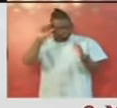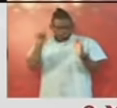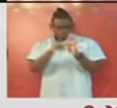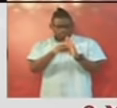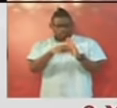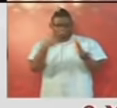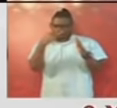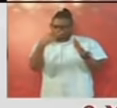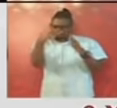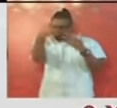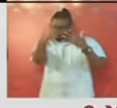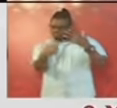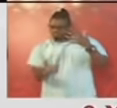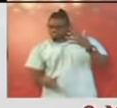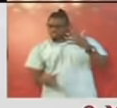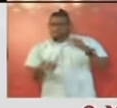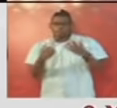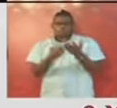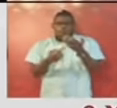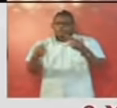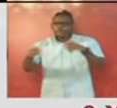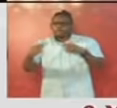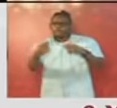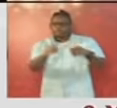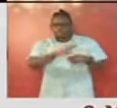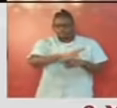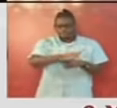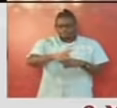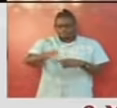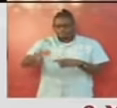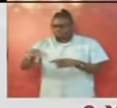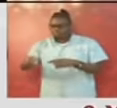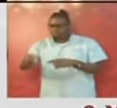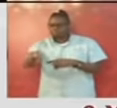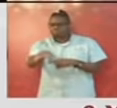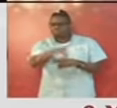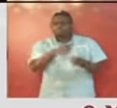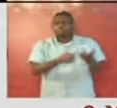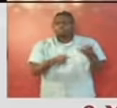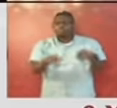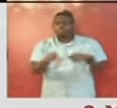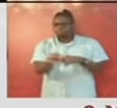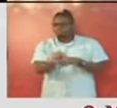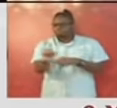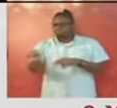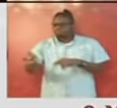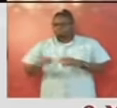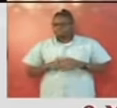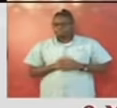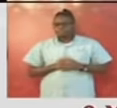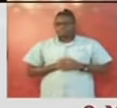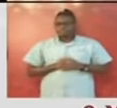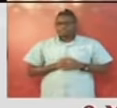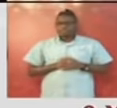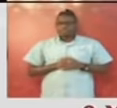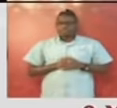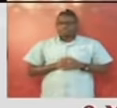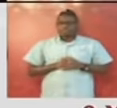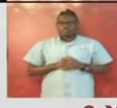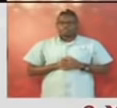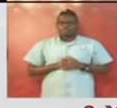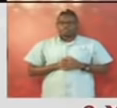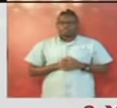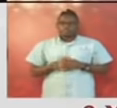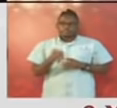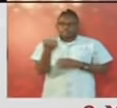happening in some of the counties in Trinidad and Tobago. So in terms of the media briefing, as of 13th of October